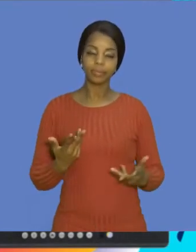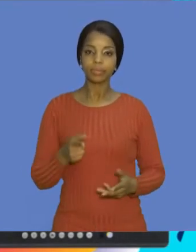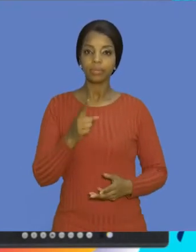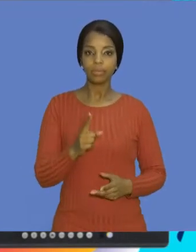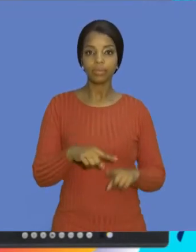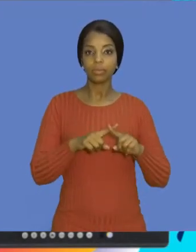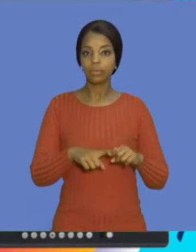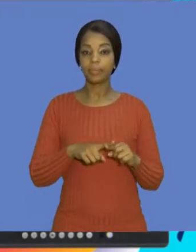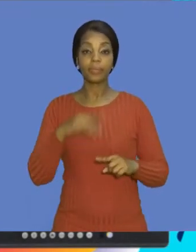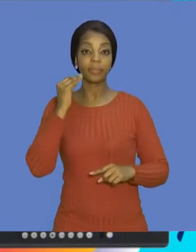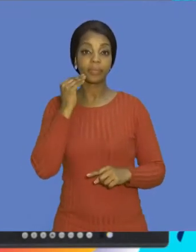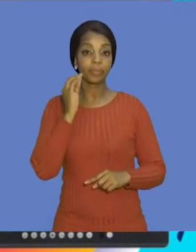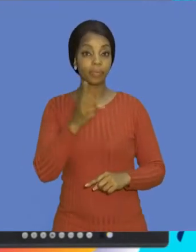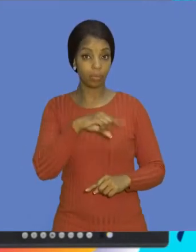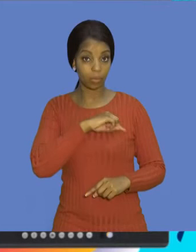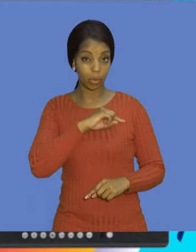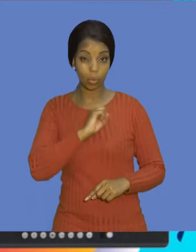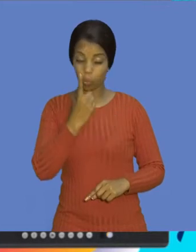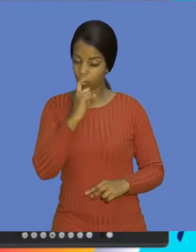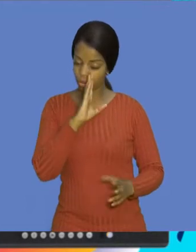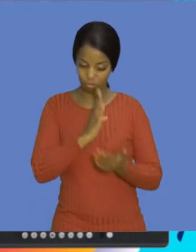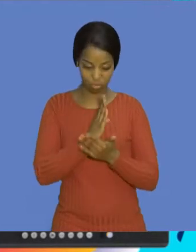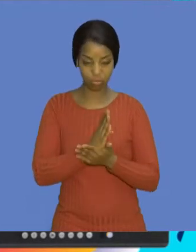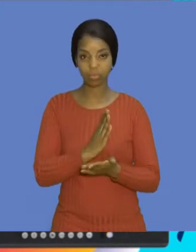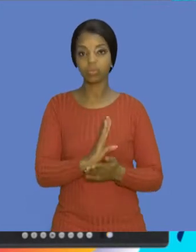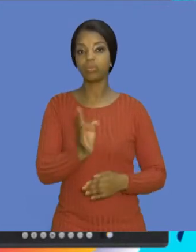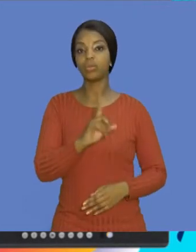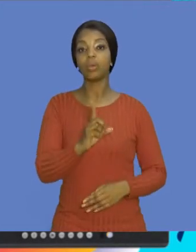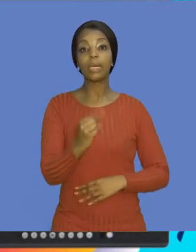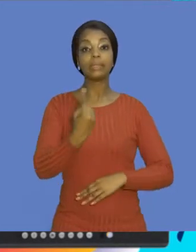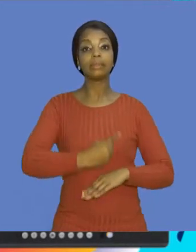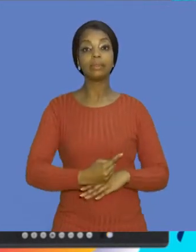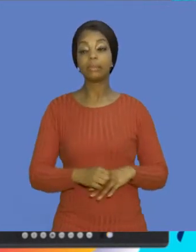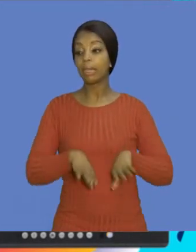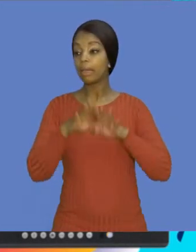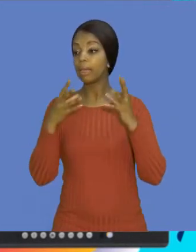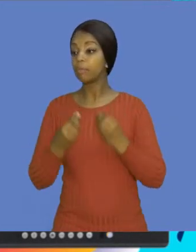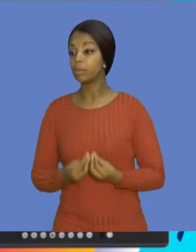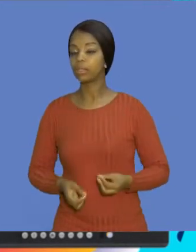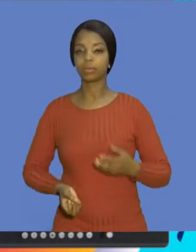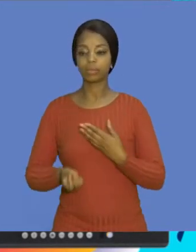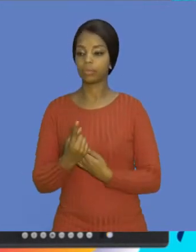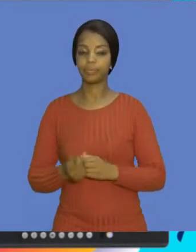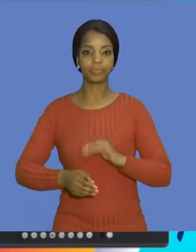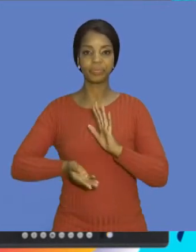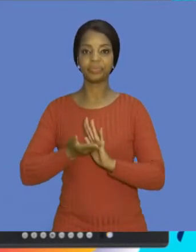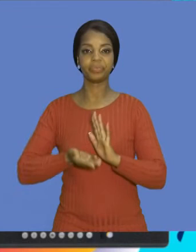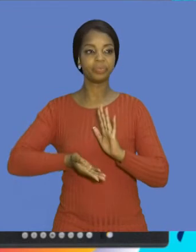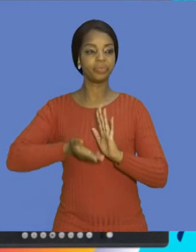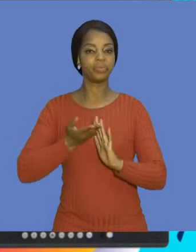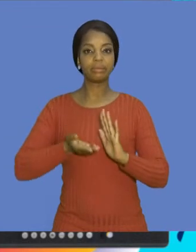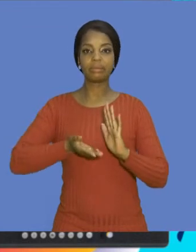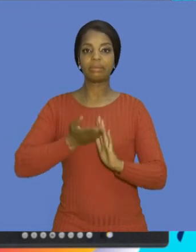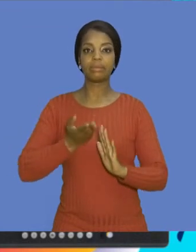for the coming years. Because one thing for sure is everything gets a bit more expensive as the years progresses, but